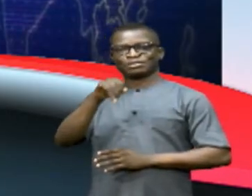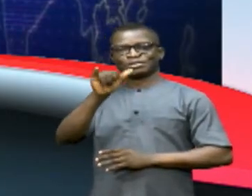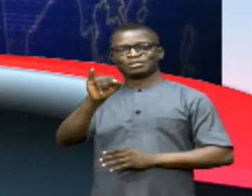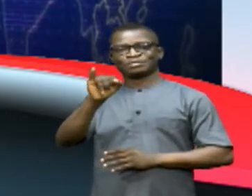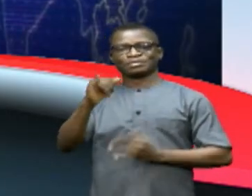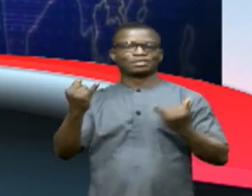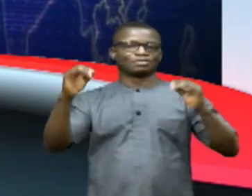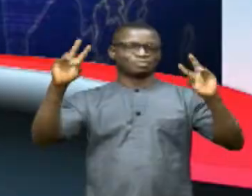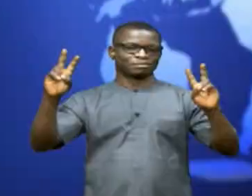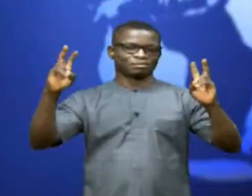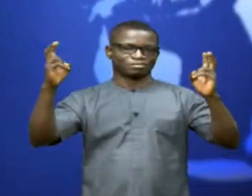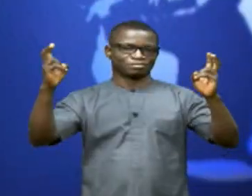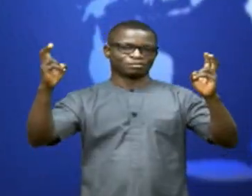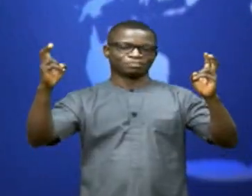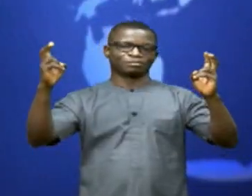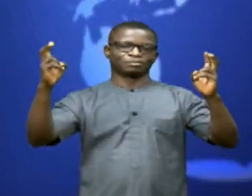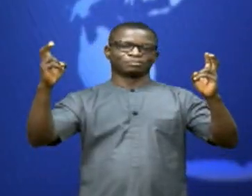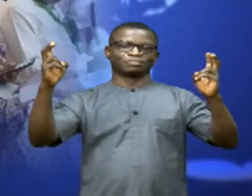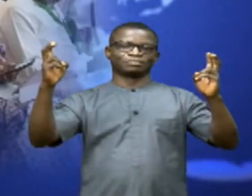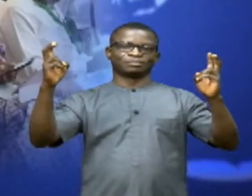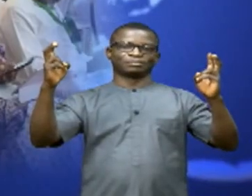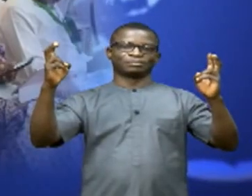First, the headlines.